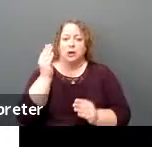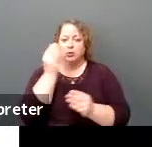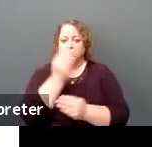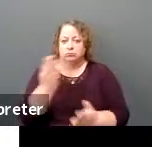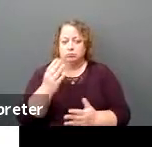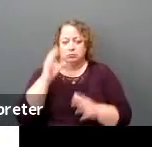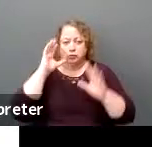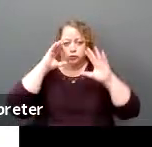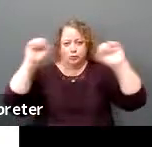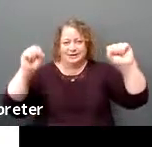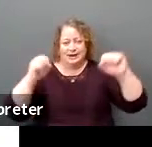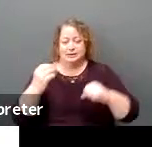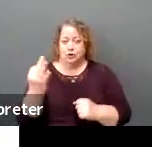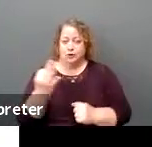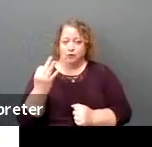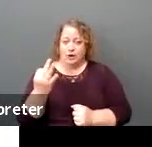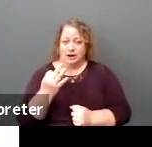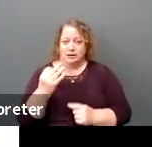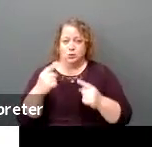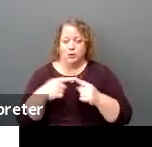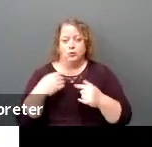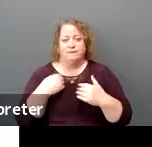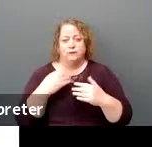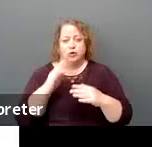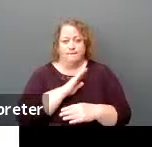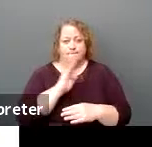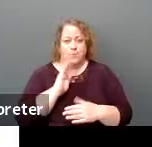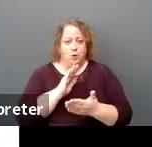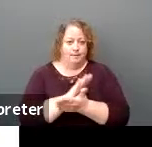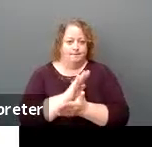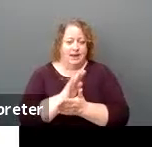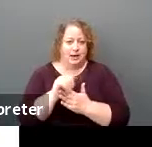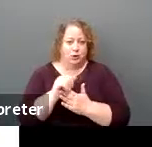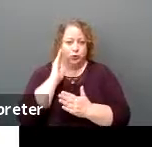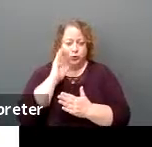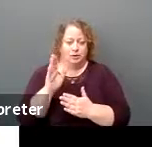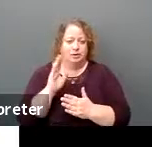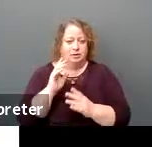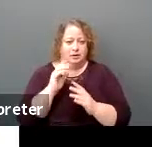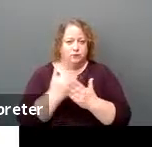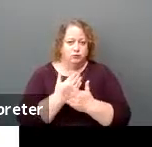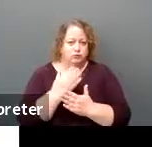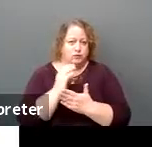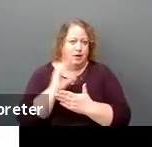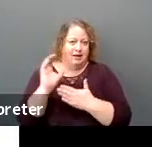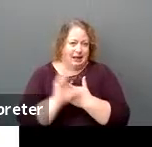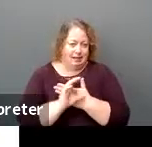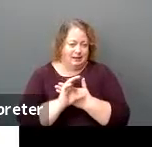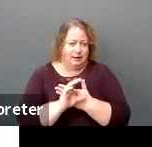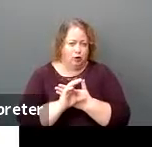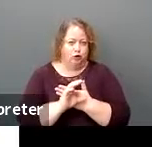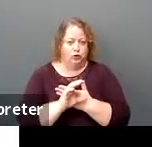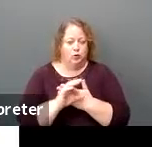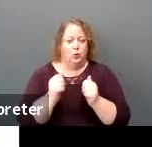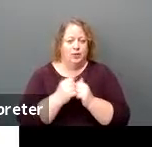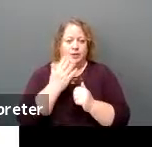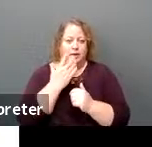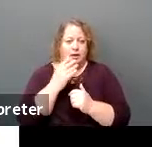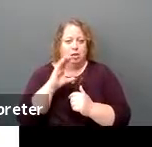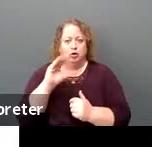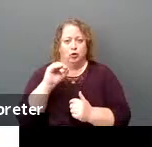superintendent, and then on Fridays, when you receive your board packet, you'll receive an updated color-coded calendar of the documents